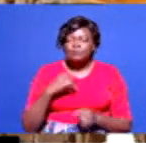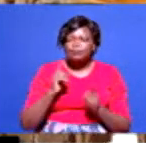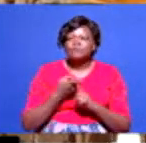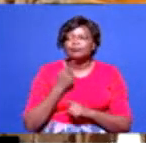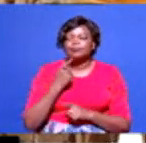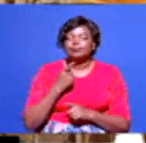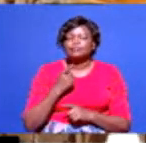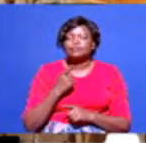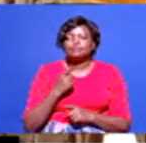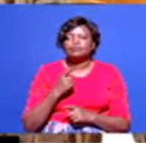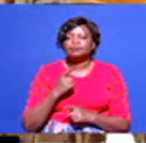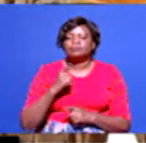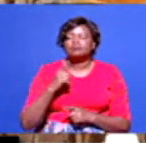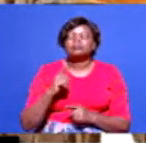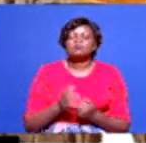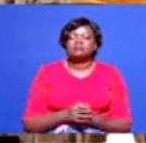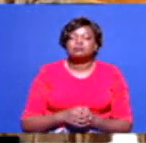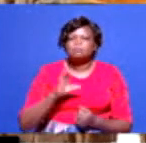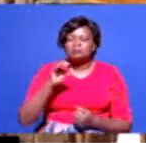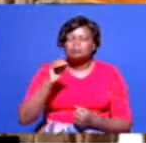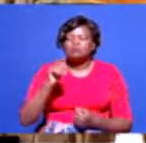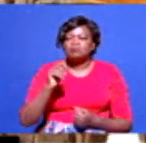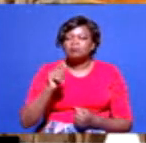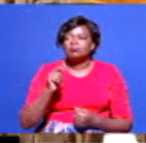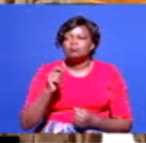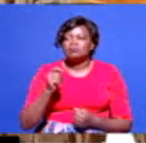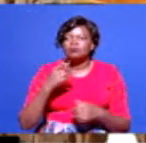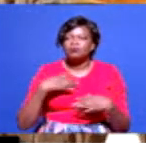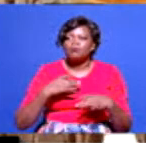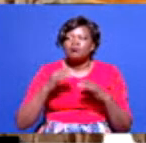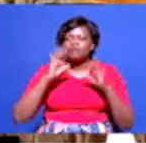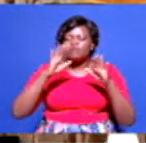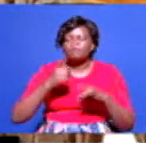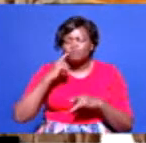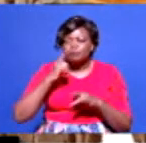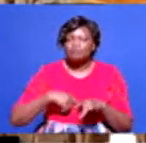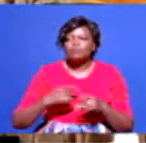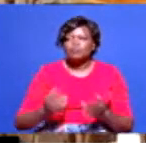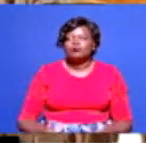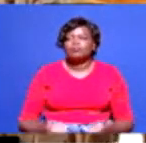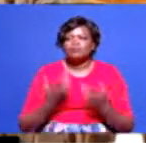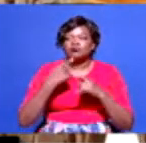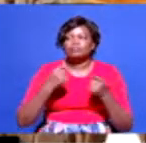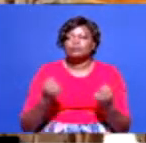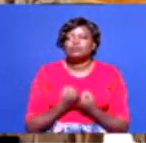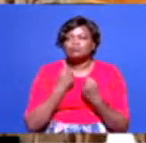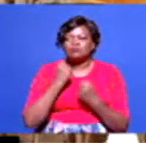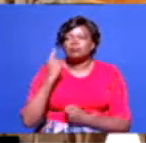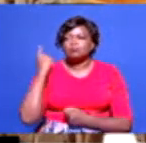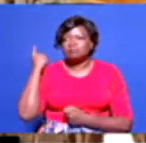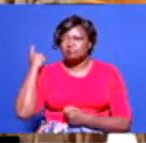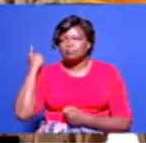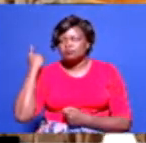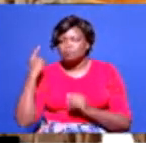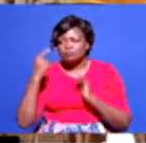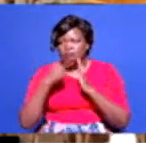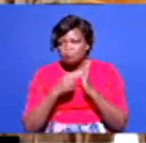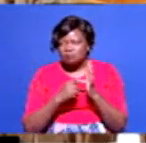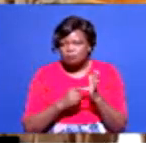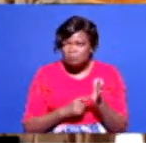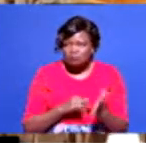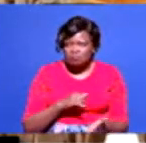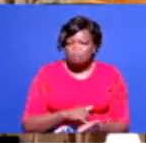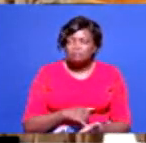where many of his loyalists who had campaigned for him when he was recovering from the accident made it to the list. Among them were